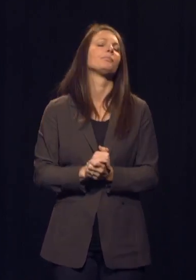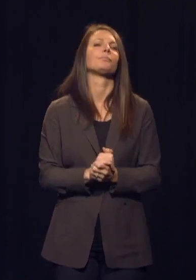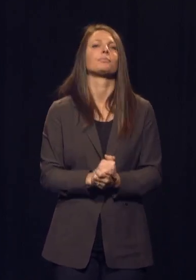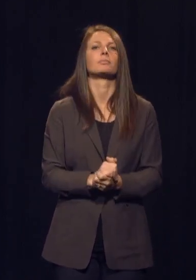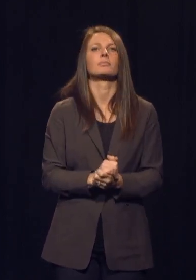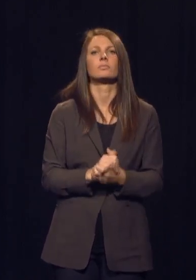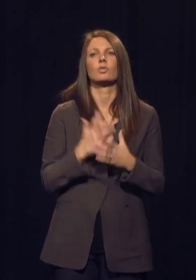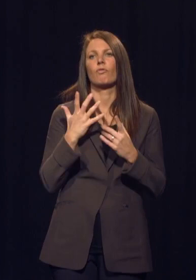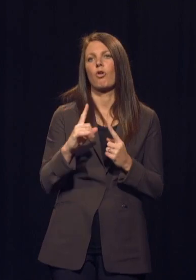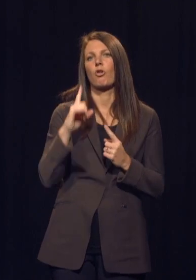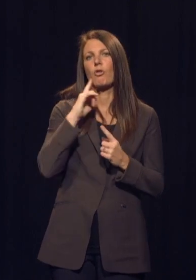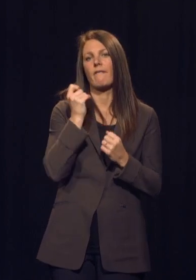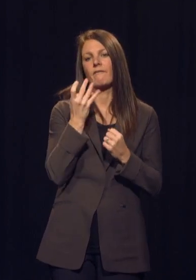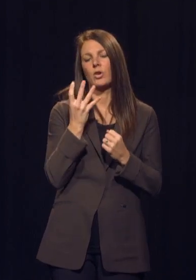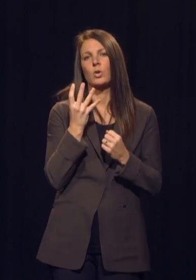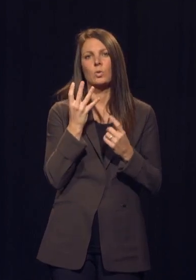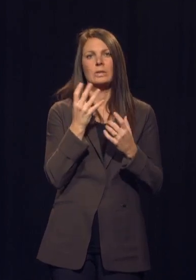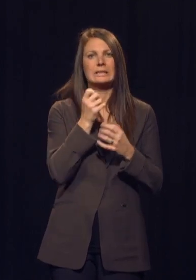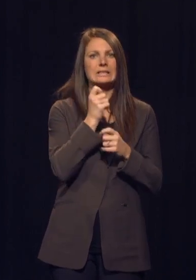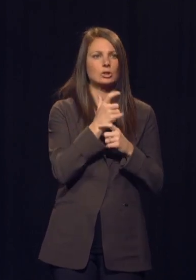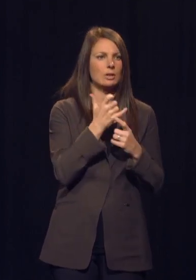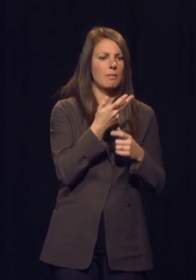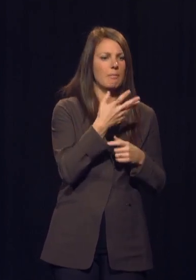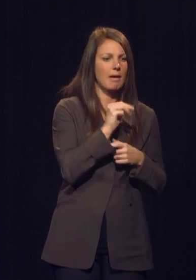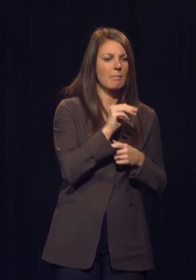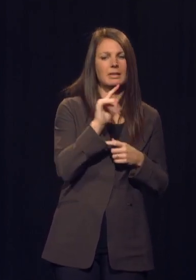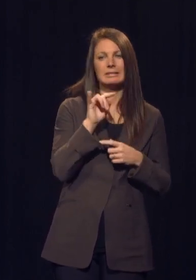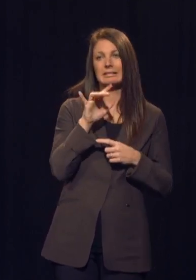You've already heard from a couple of sisters today, Pam and Tia.